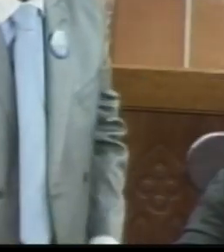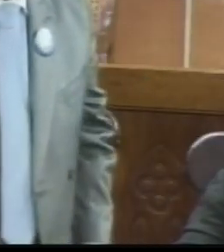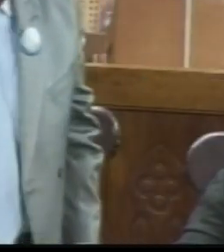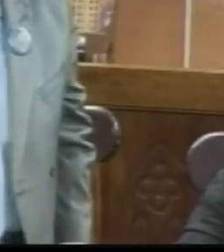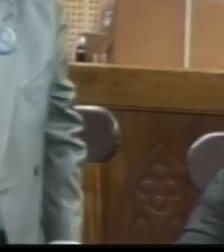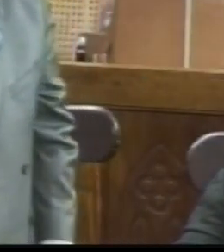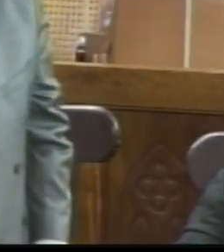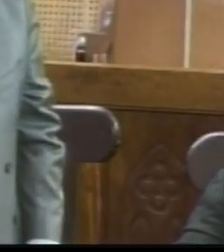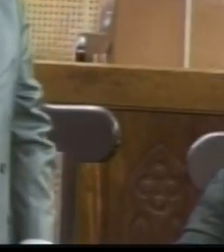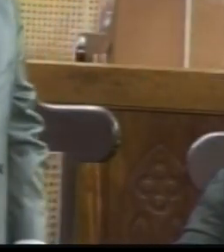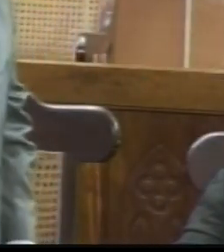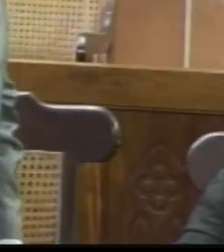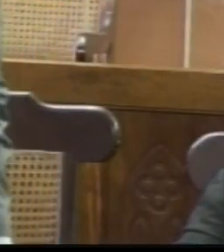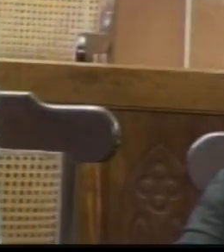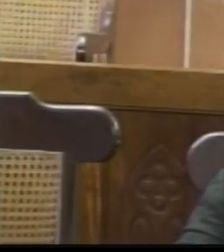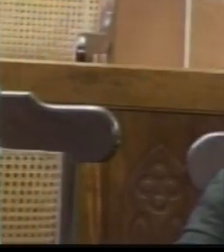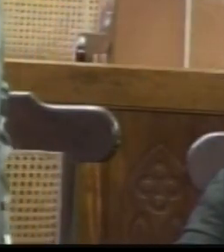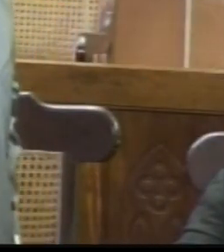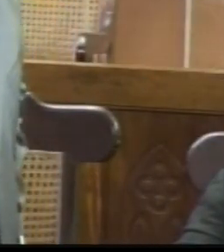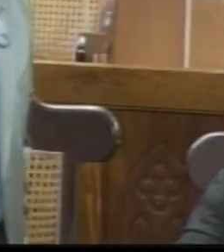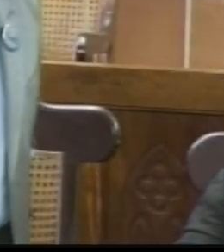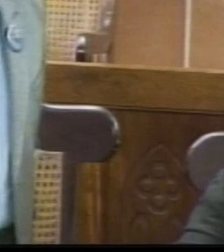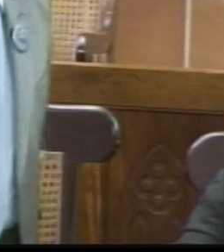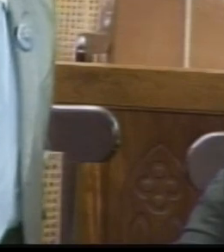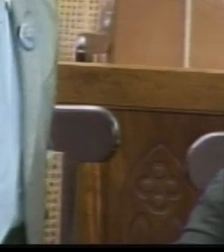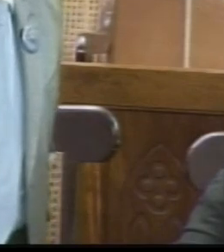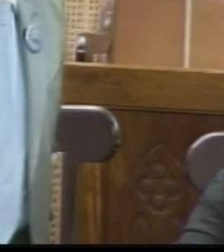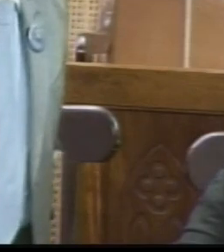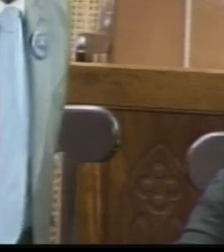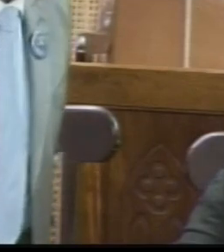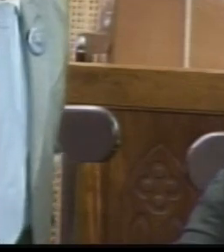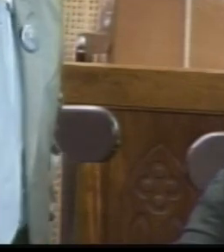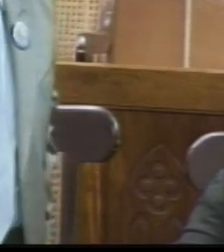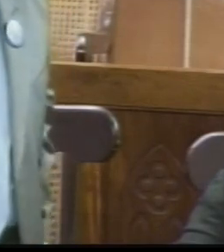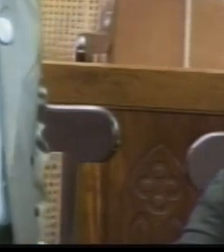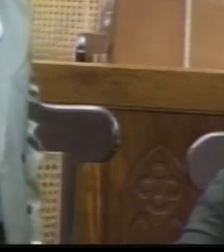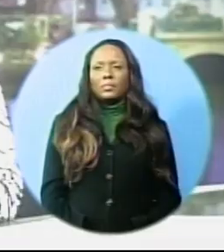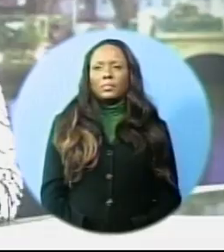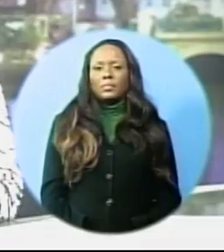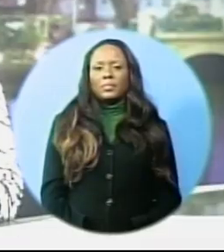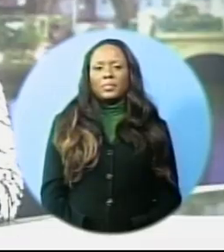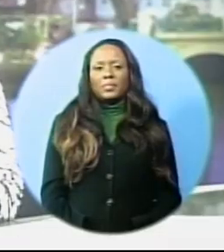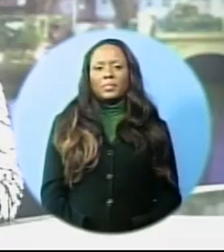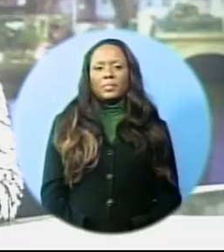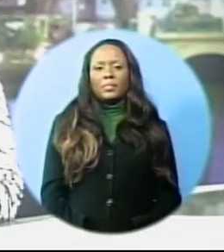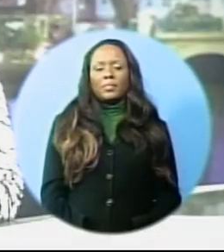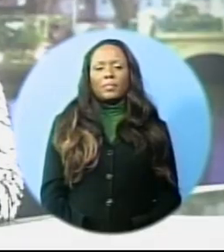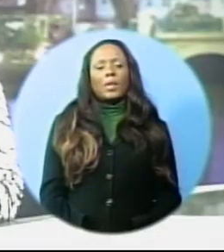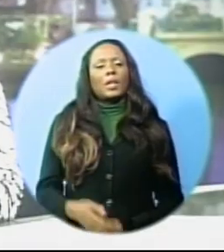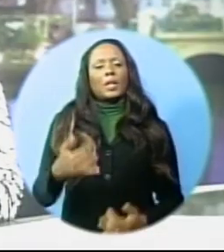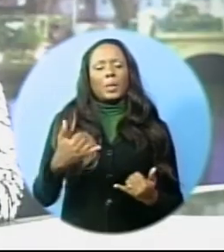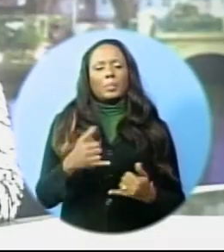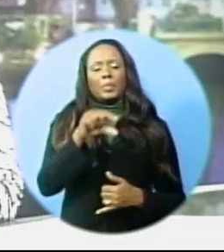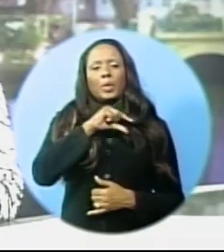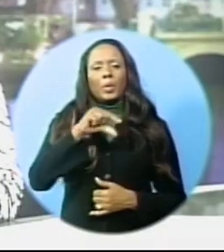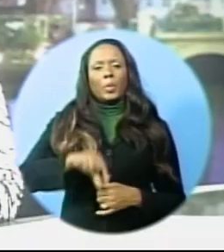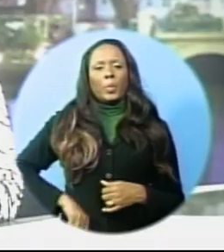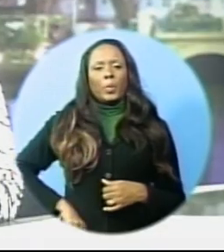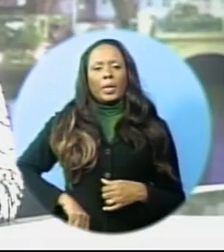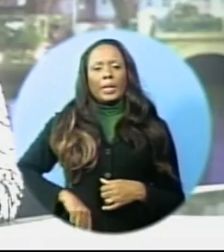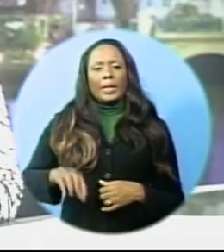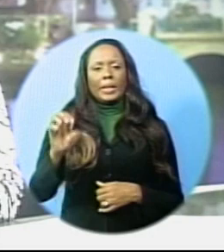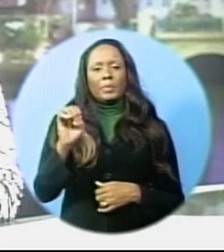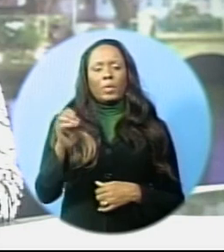1966. Some people don't even want to stand and respect the national anthem. In other news now, the Queen